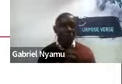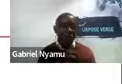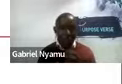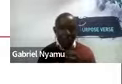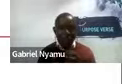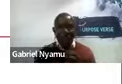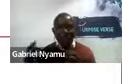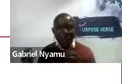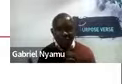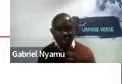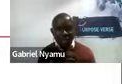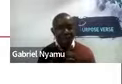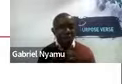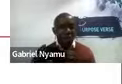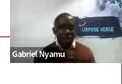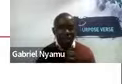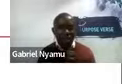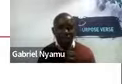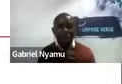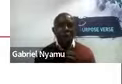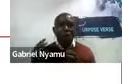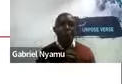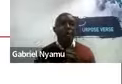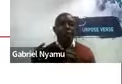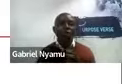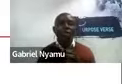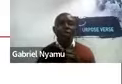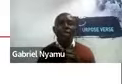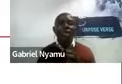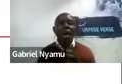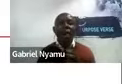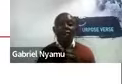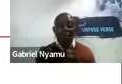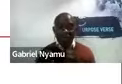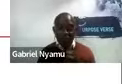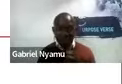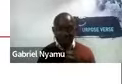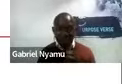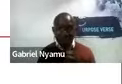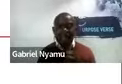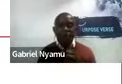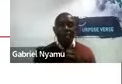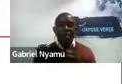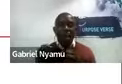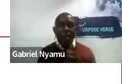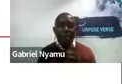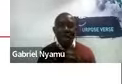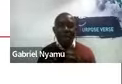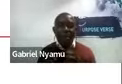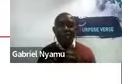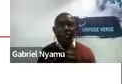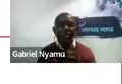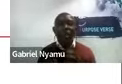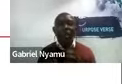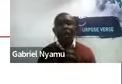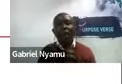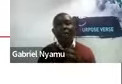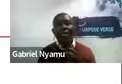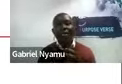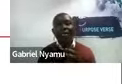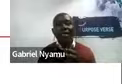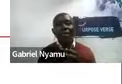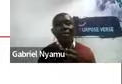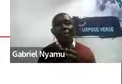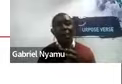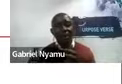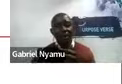the professorship and the doctorate and all those things that we do. All those mostly are beauty. They are meant to have